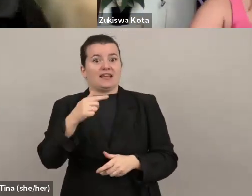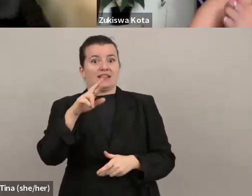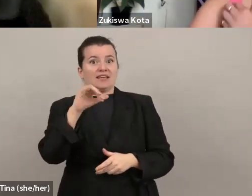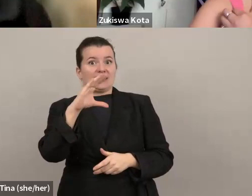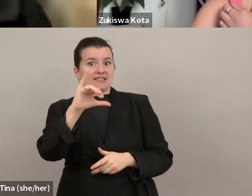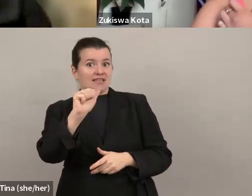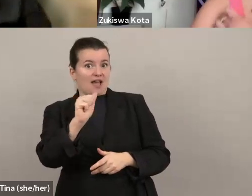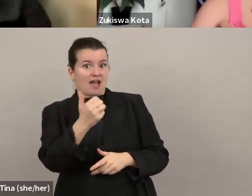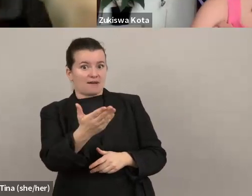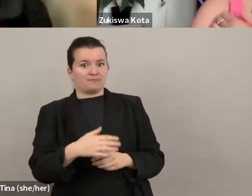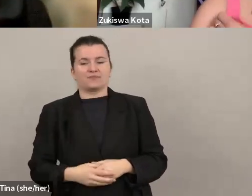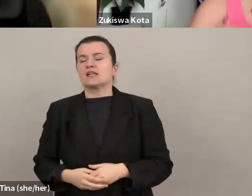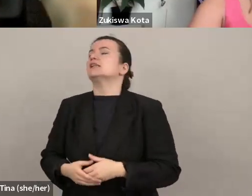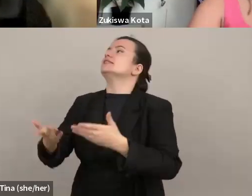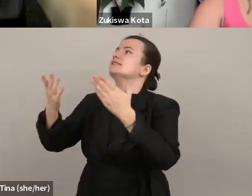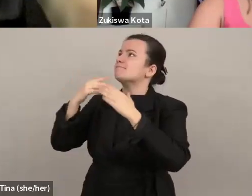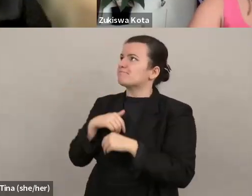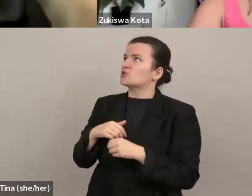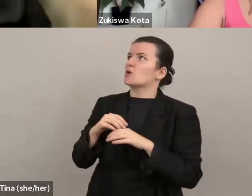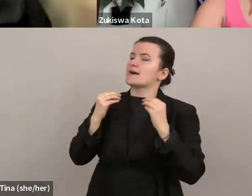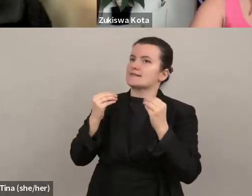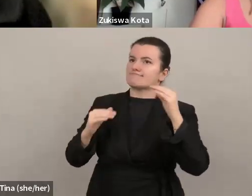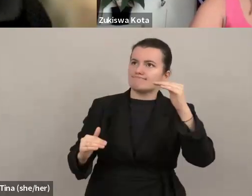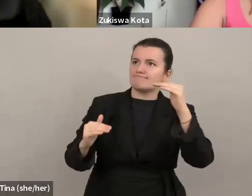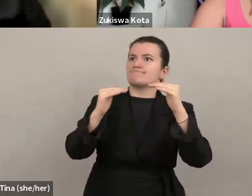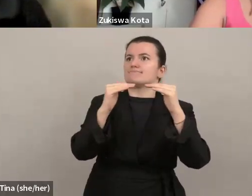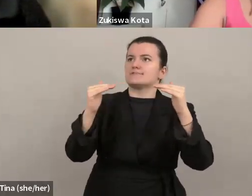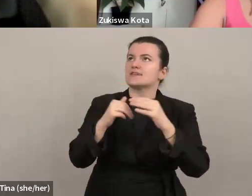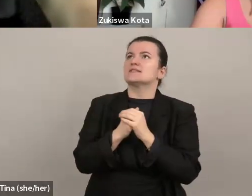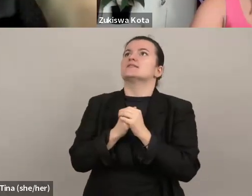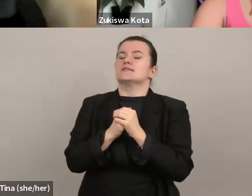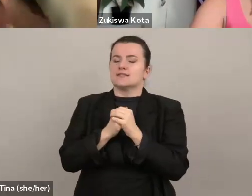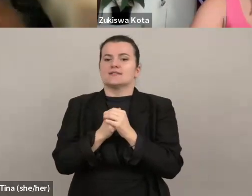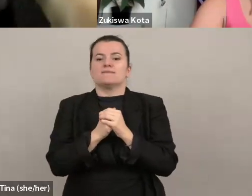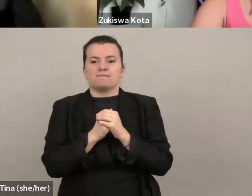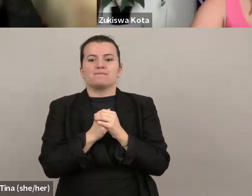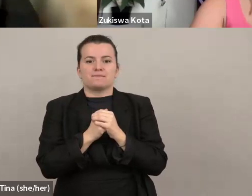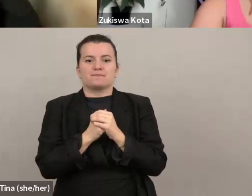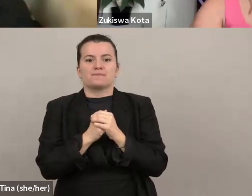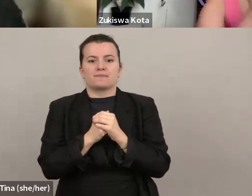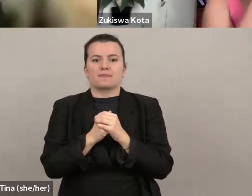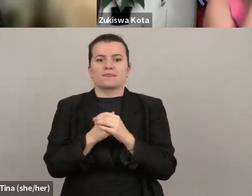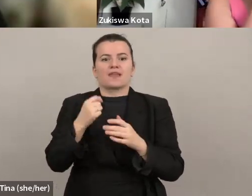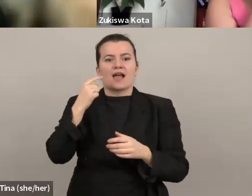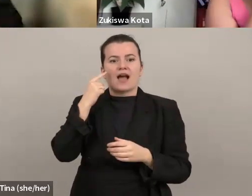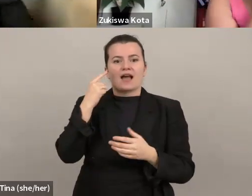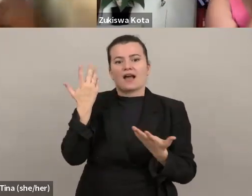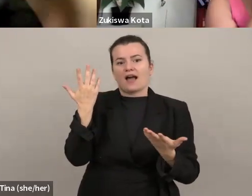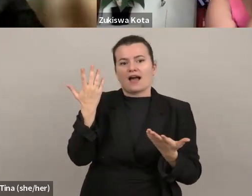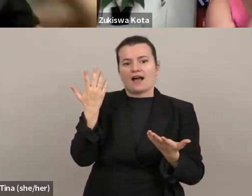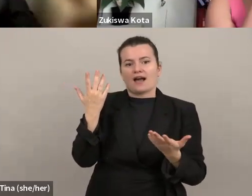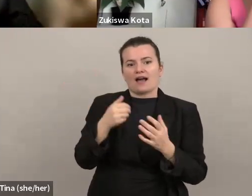does it require for our journey? I think beyond prescribing the same solution